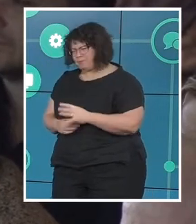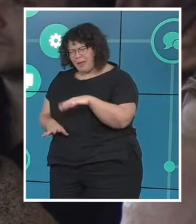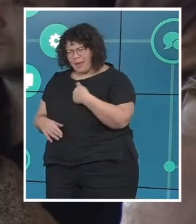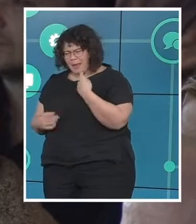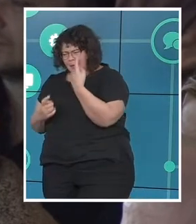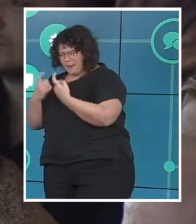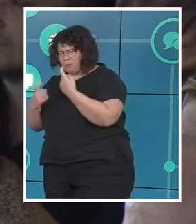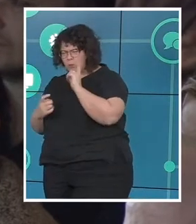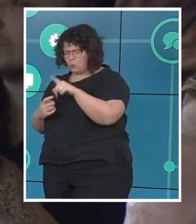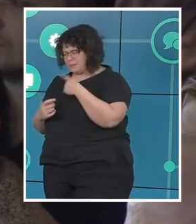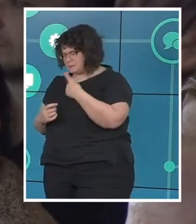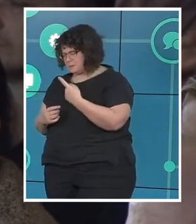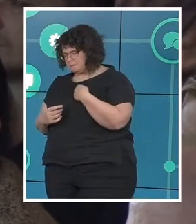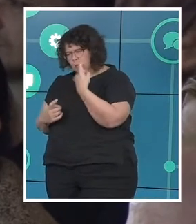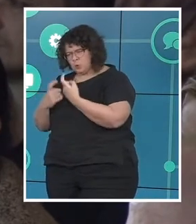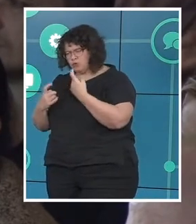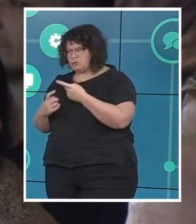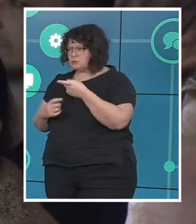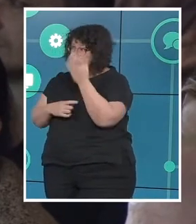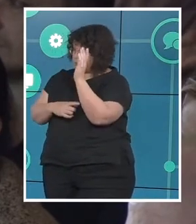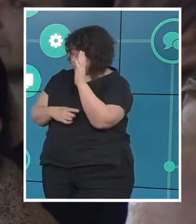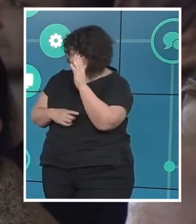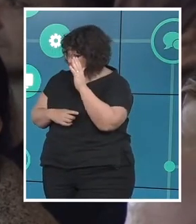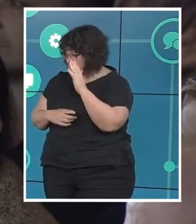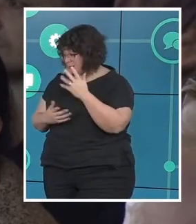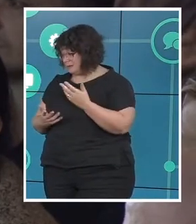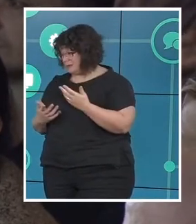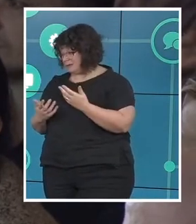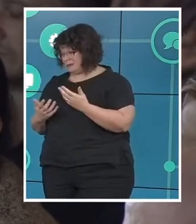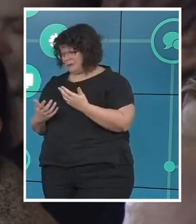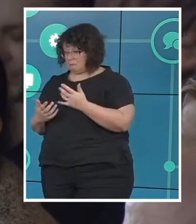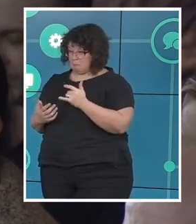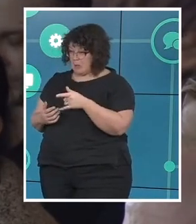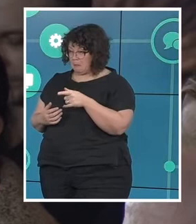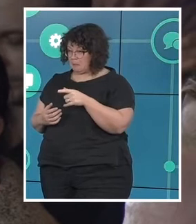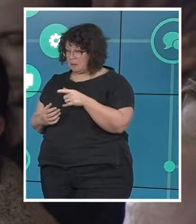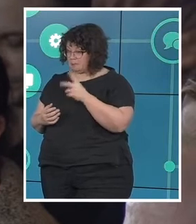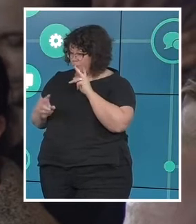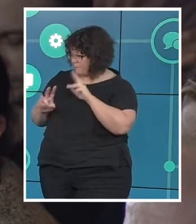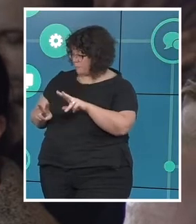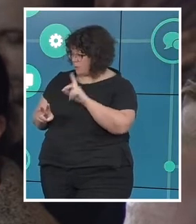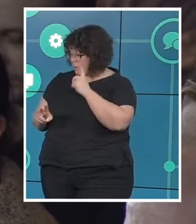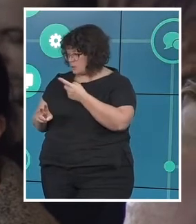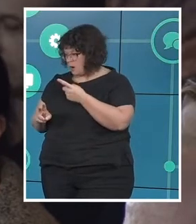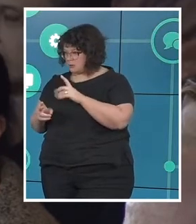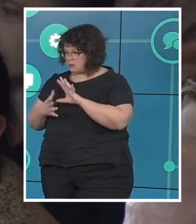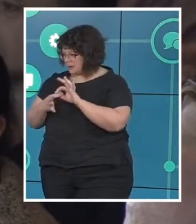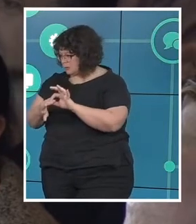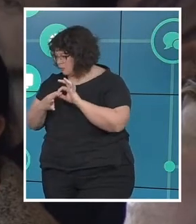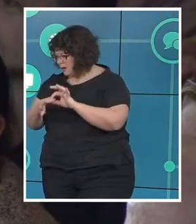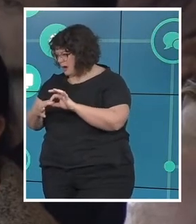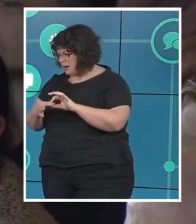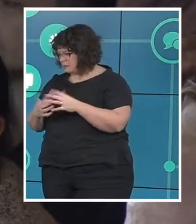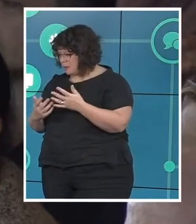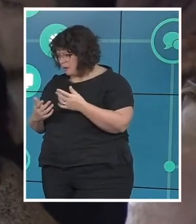viewer can't necessarily interact with it, but if anyone else has any experience at all of ways that people might interact with